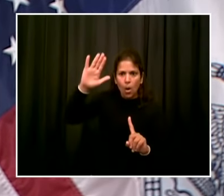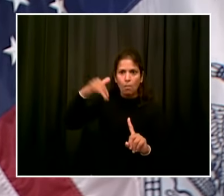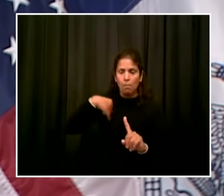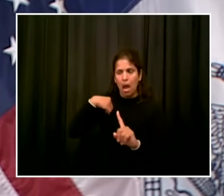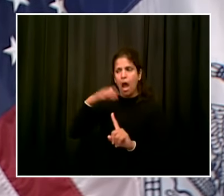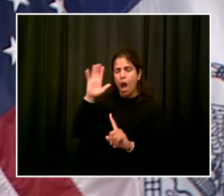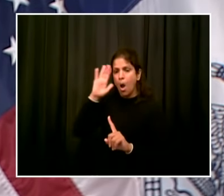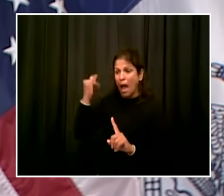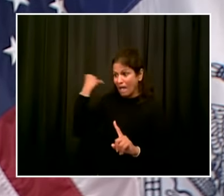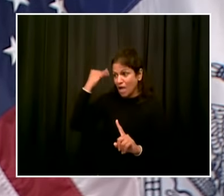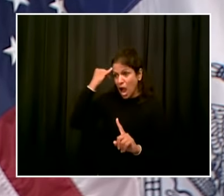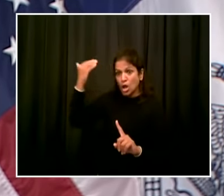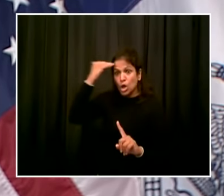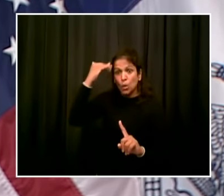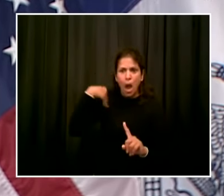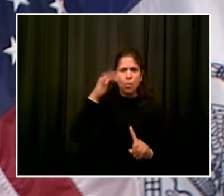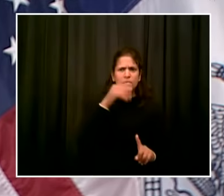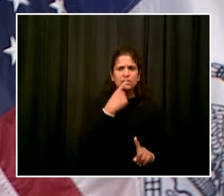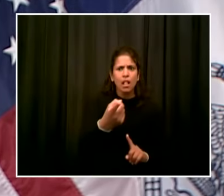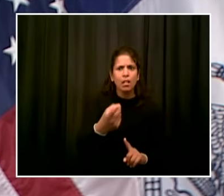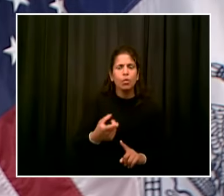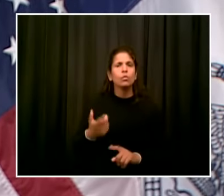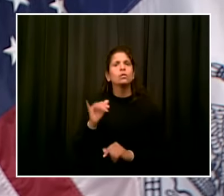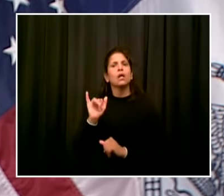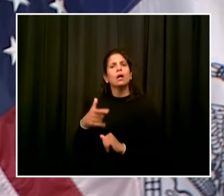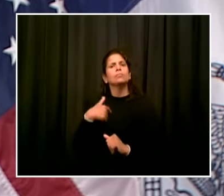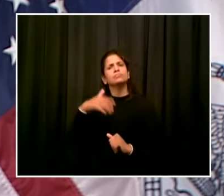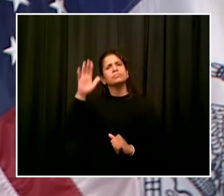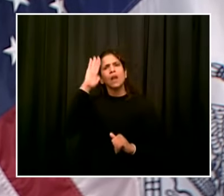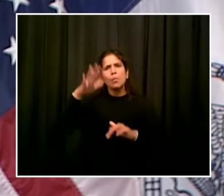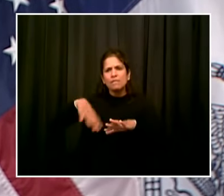be, whenever necessary, follow-up action taken.